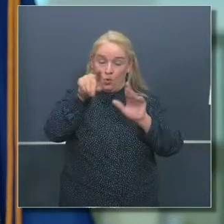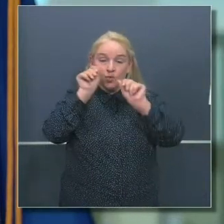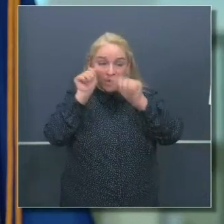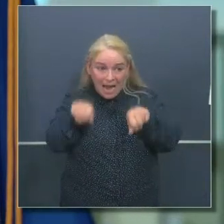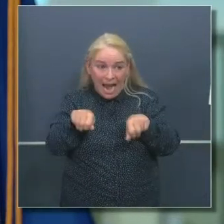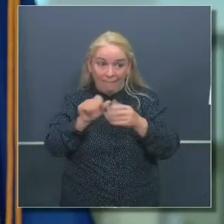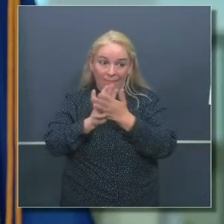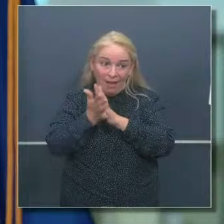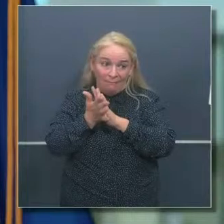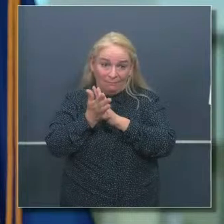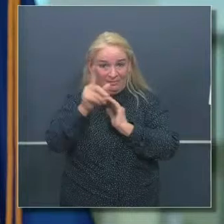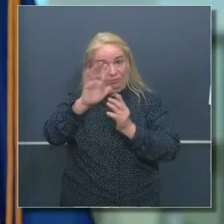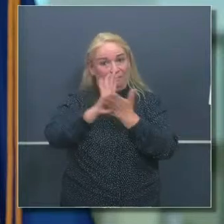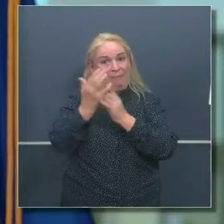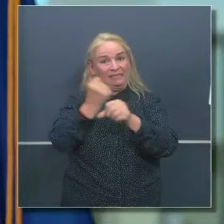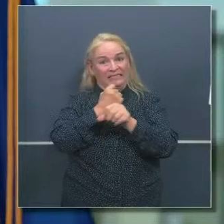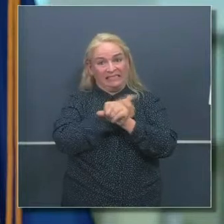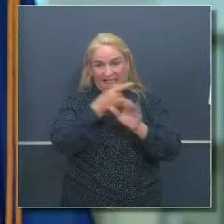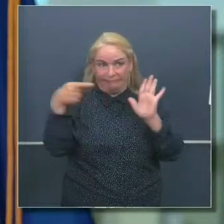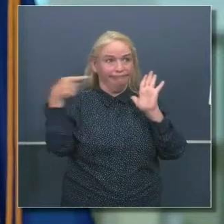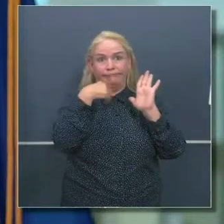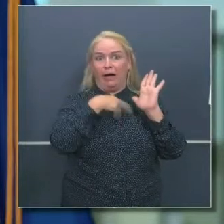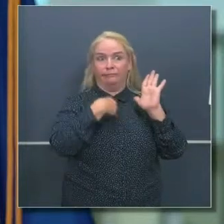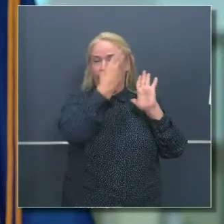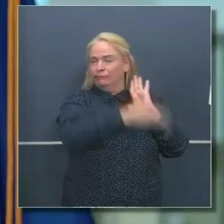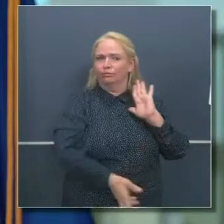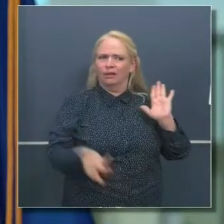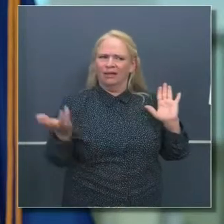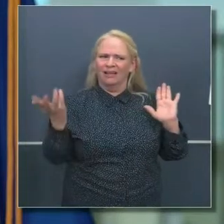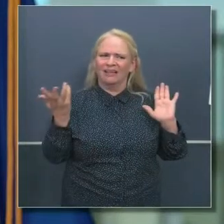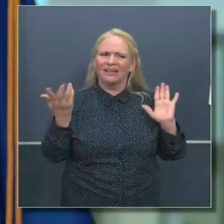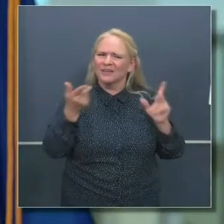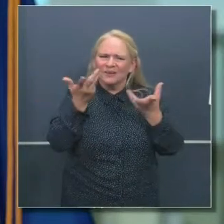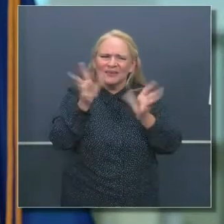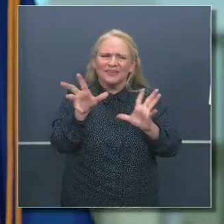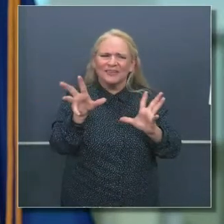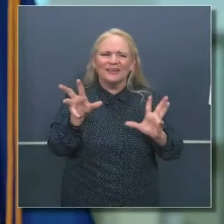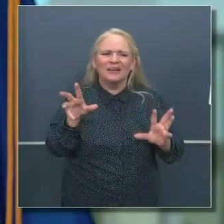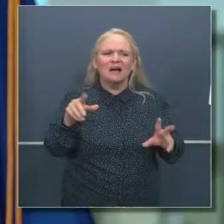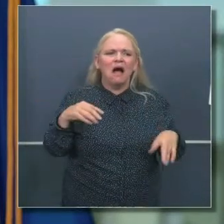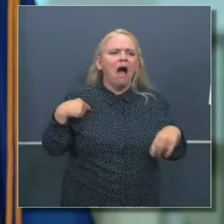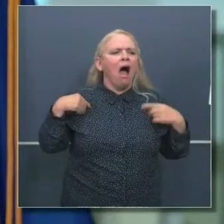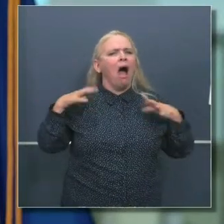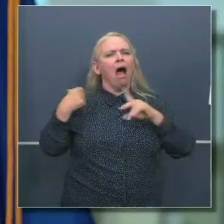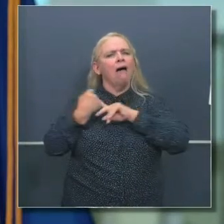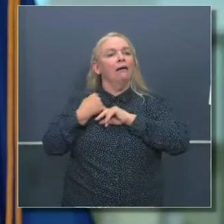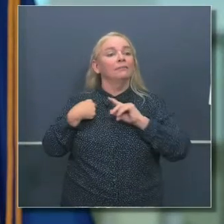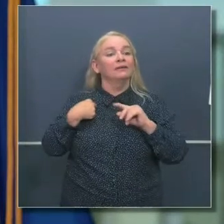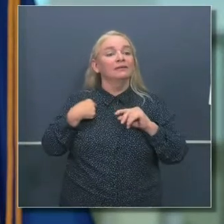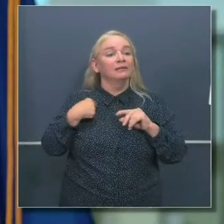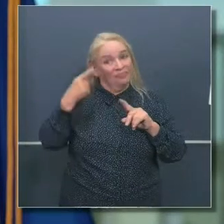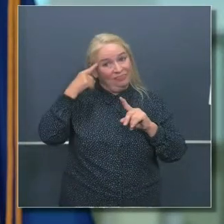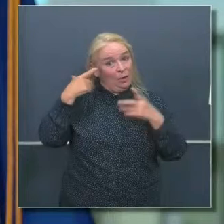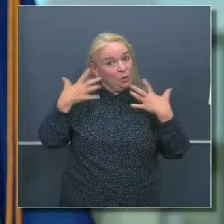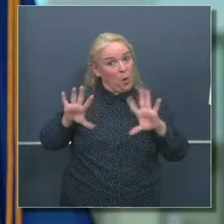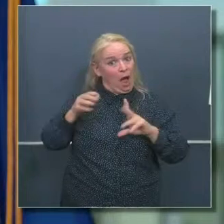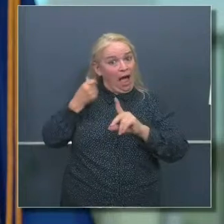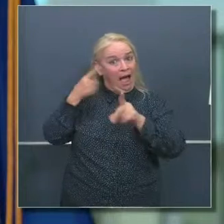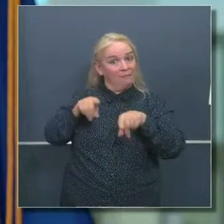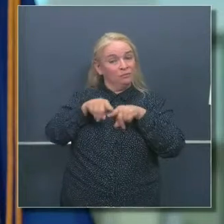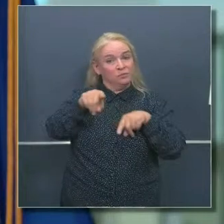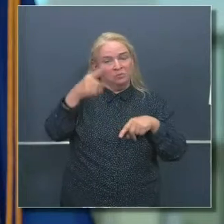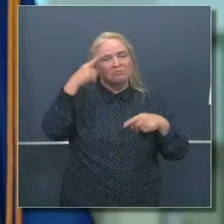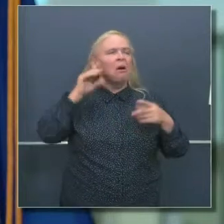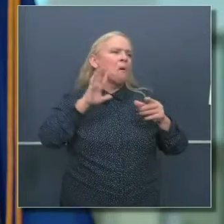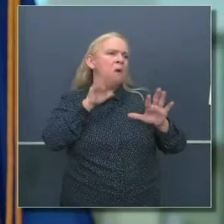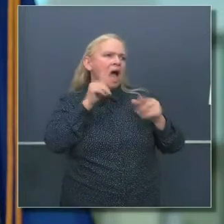if you think this hasn't or won't impact you because it hasn't impacted you, I hope to disabuse you of that based